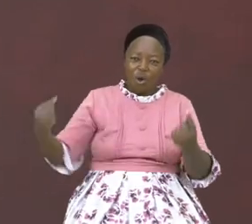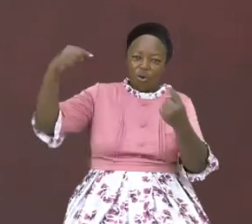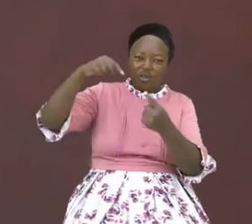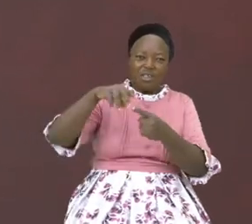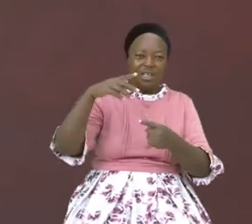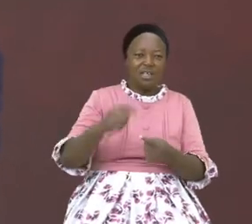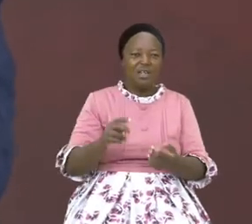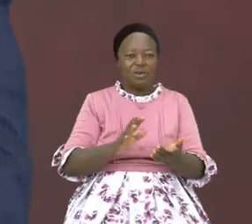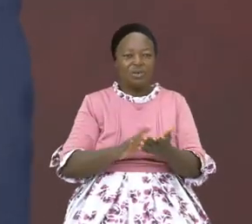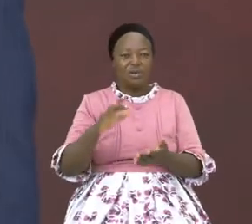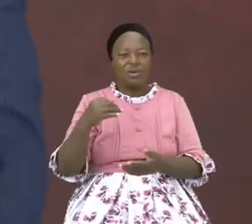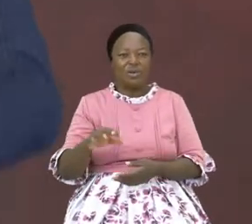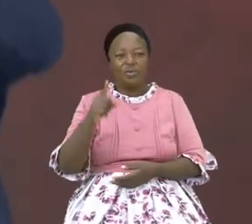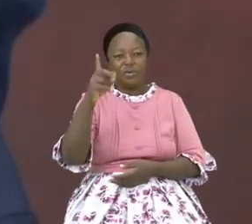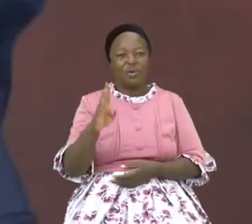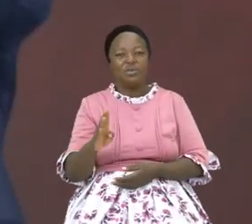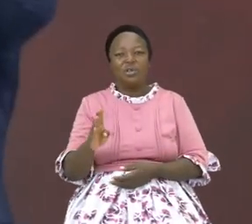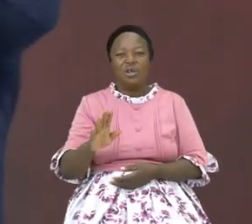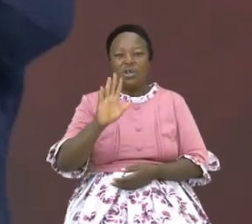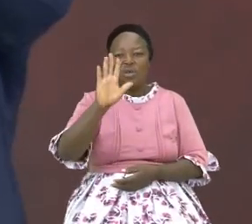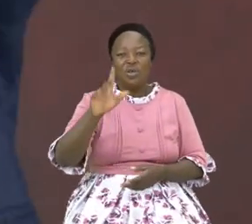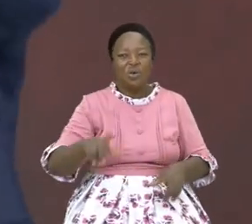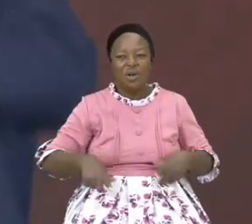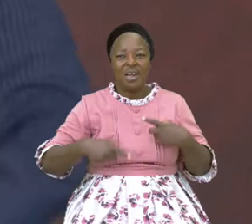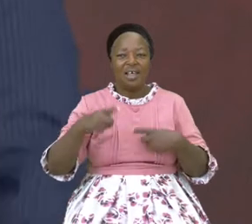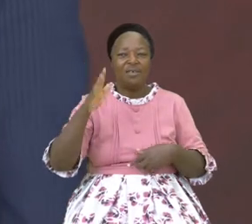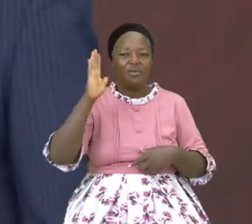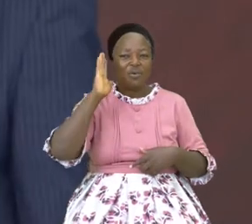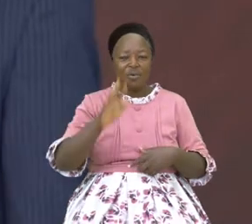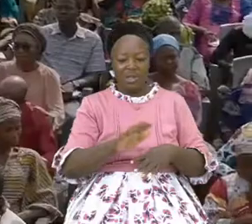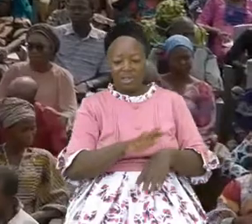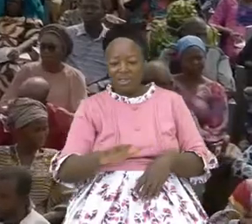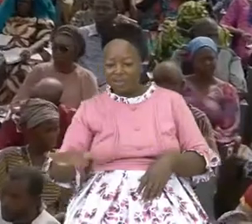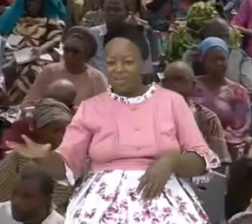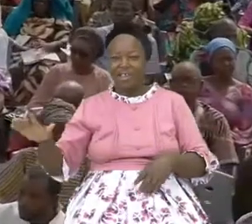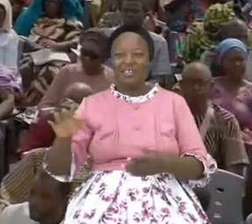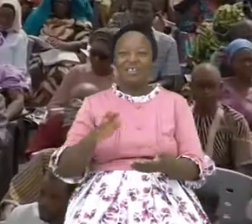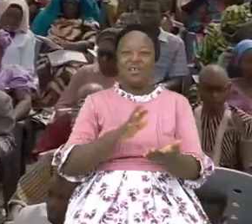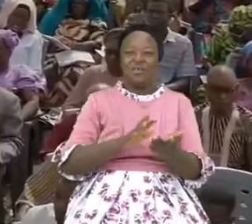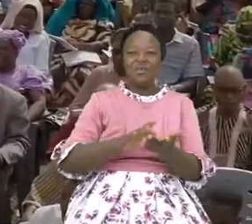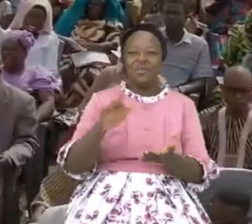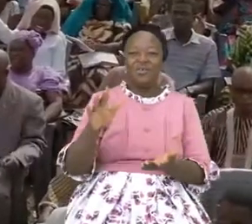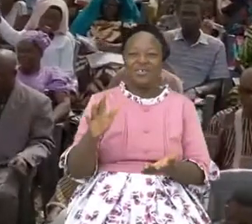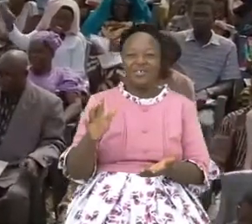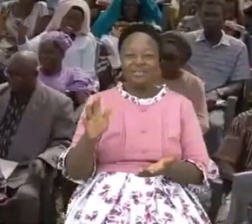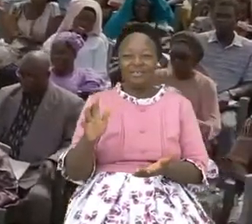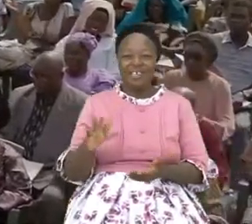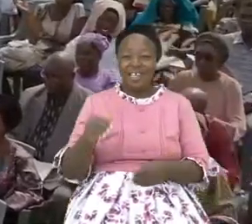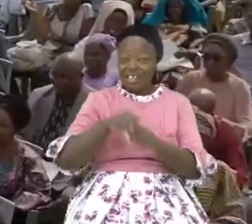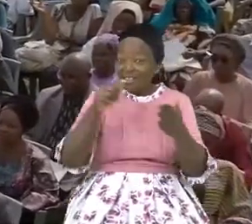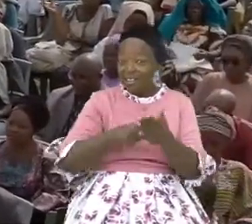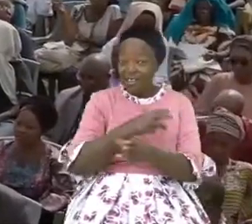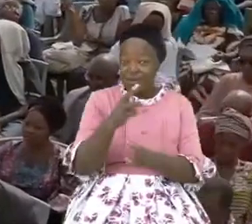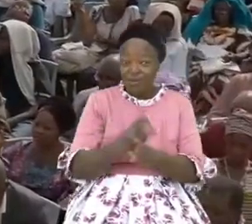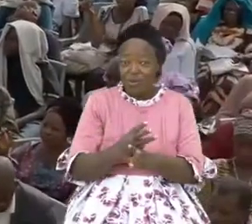of God, your life will spell glory. In this world,